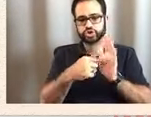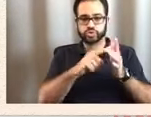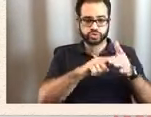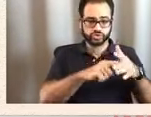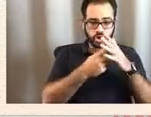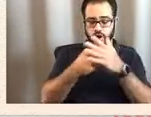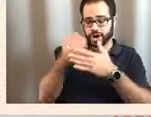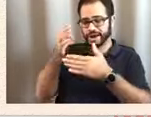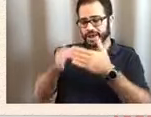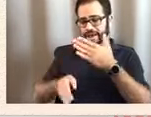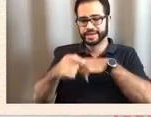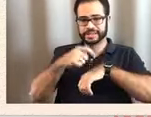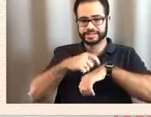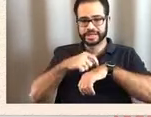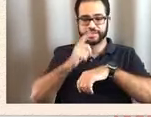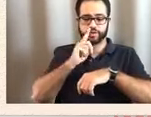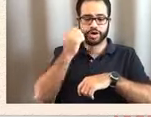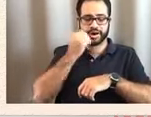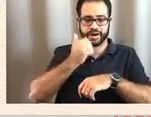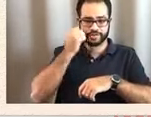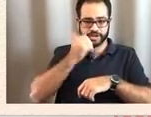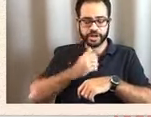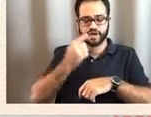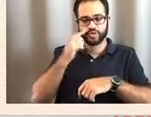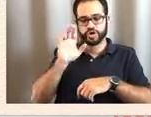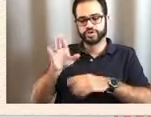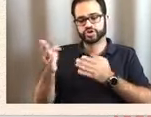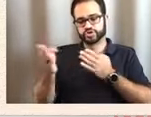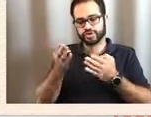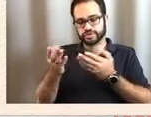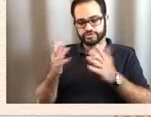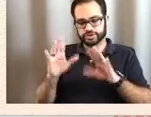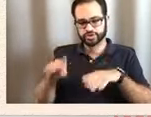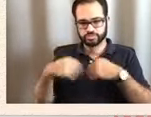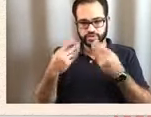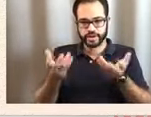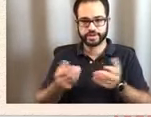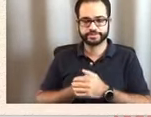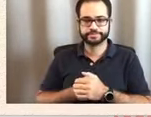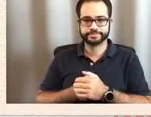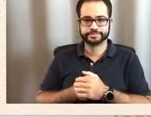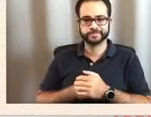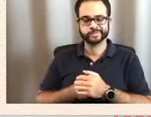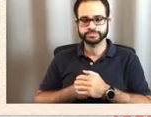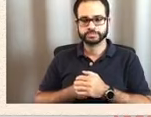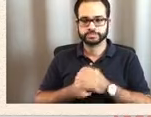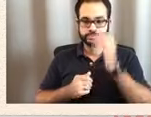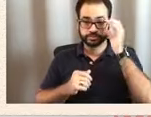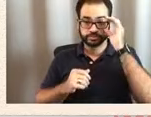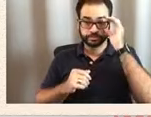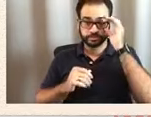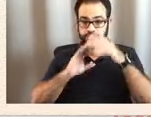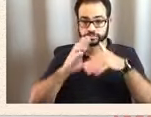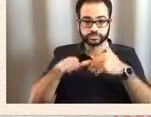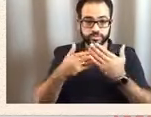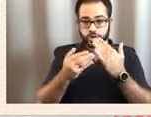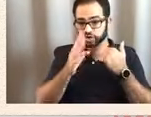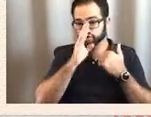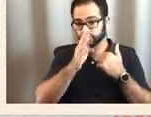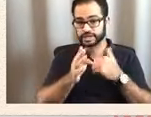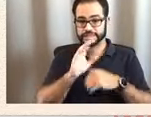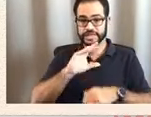times per day for the services they have provided. All directly hired employees are required to have